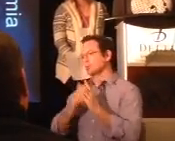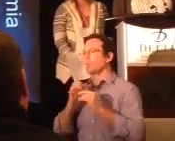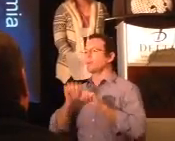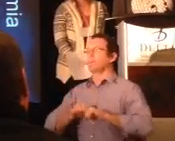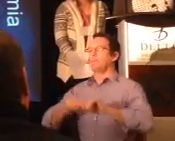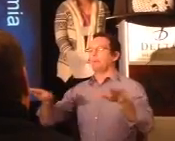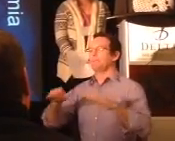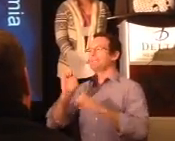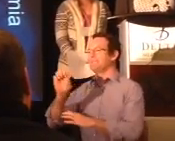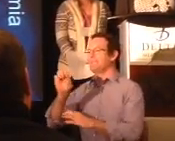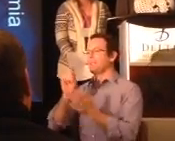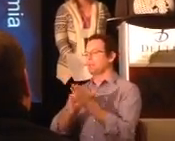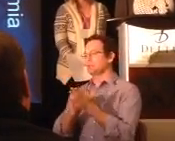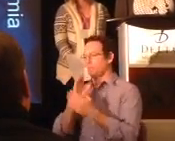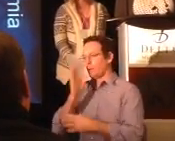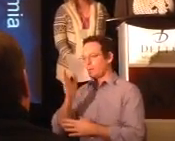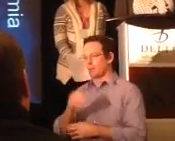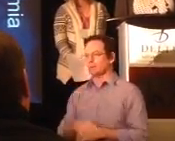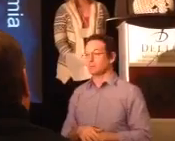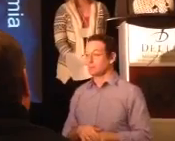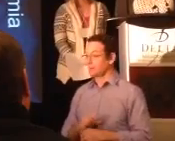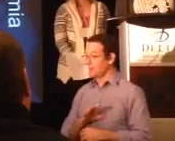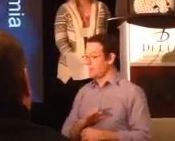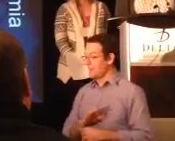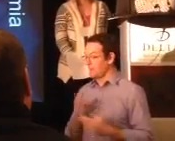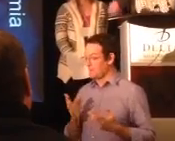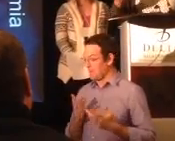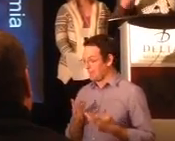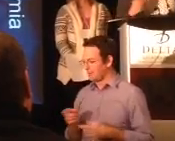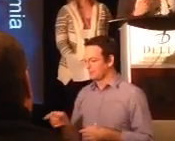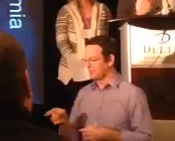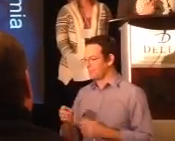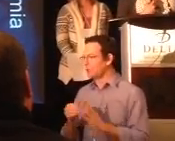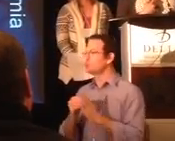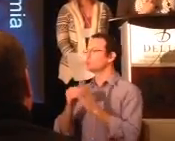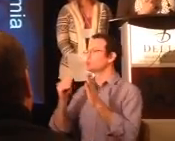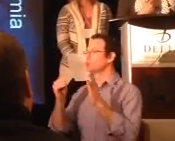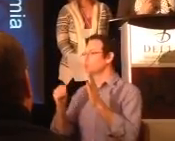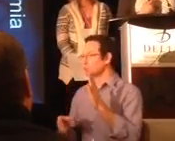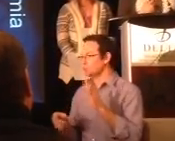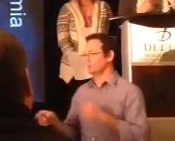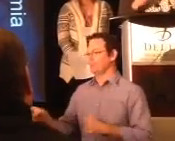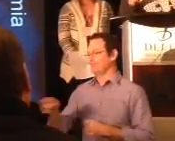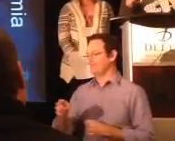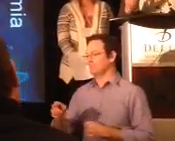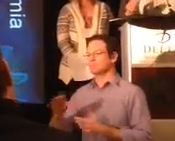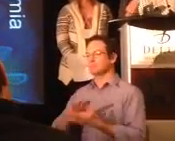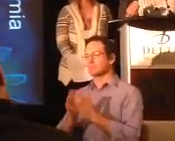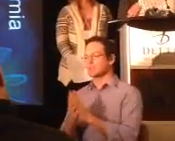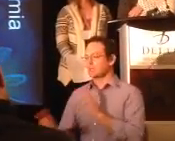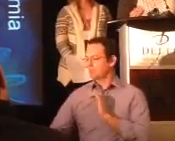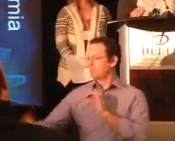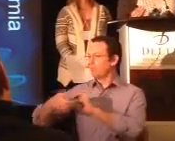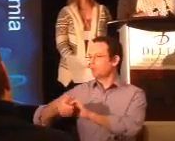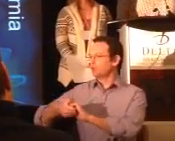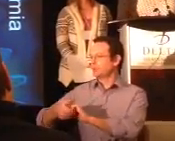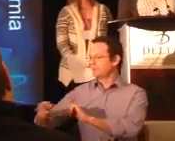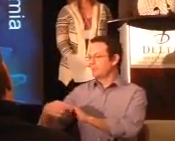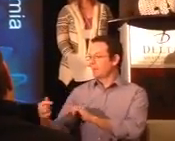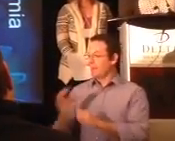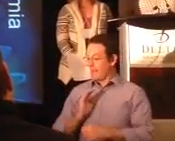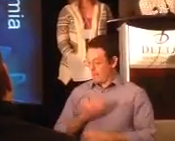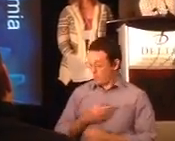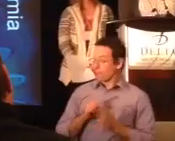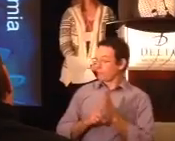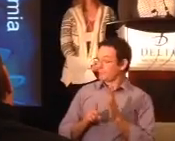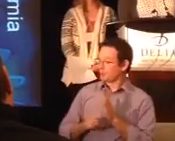our students becoming action researchers with us. They're being our critical friends and giving us feedback on our research, as